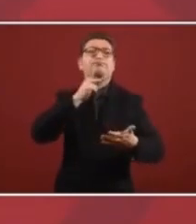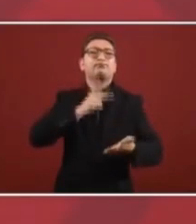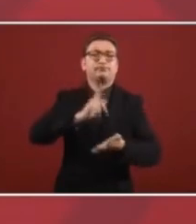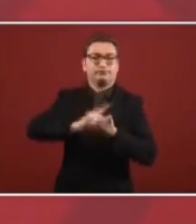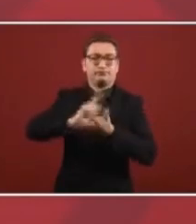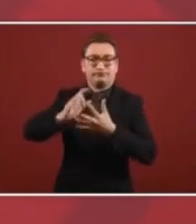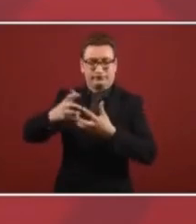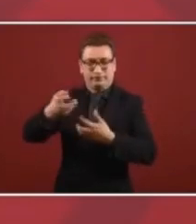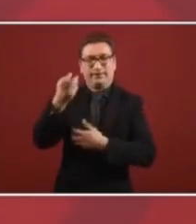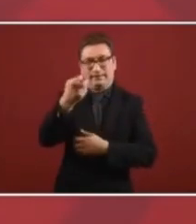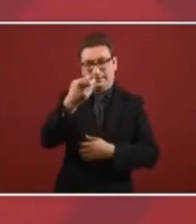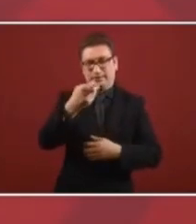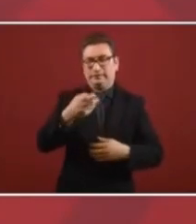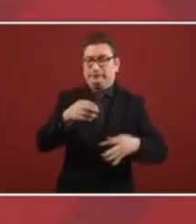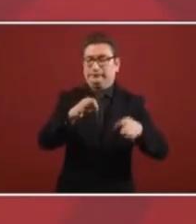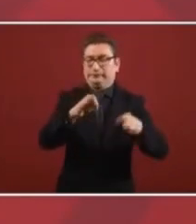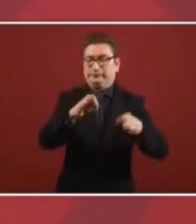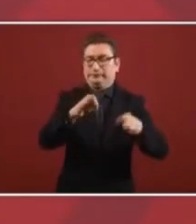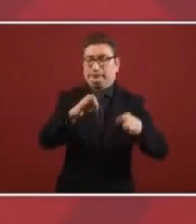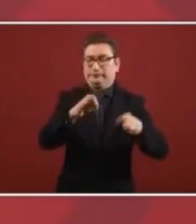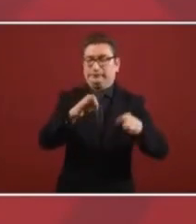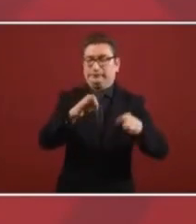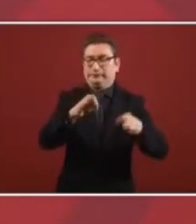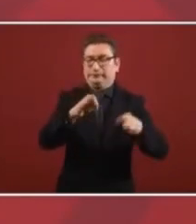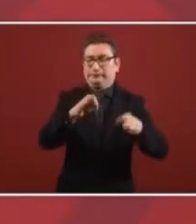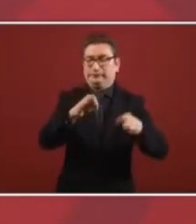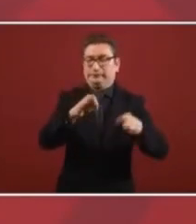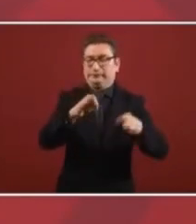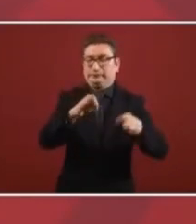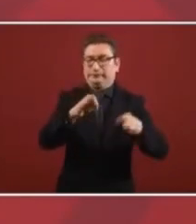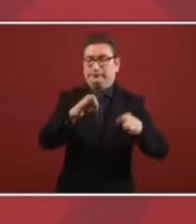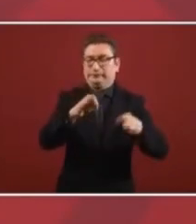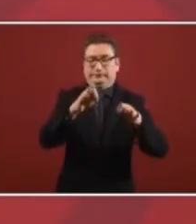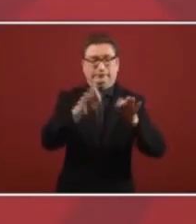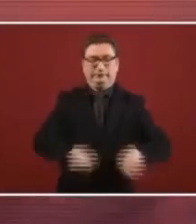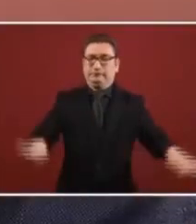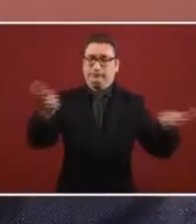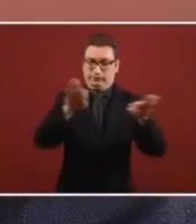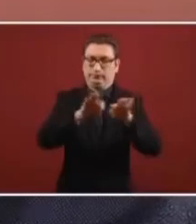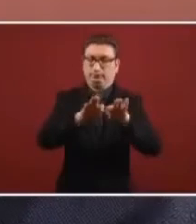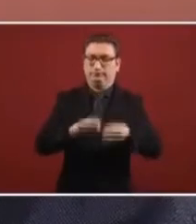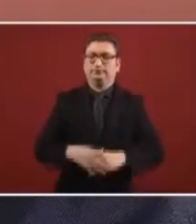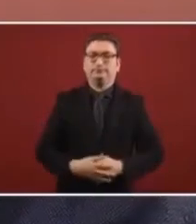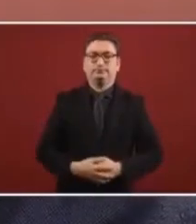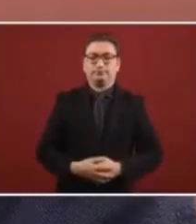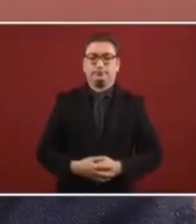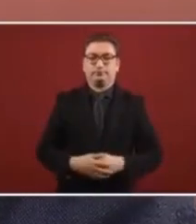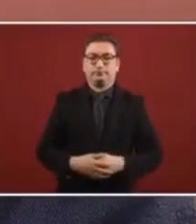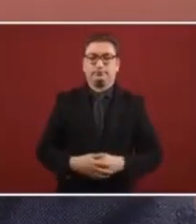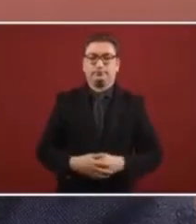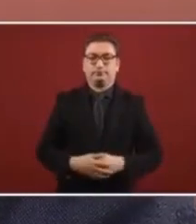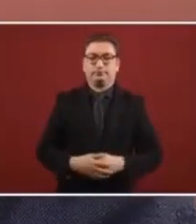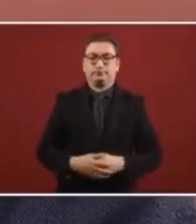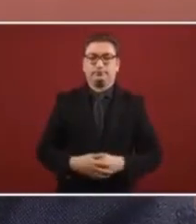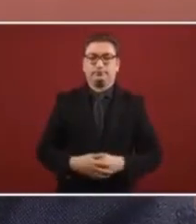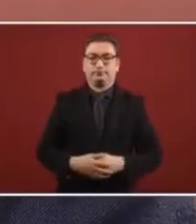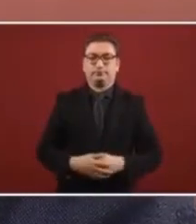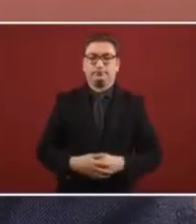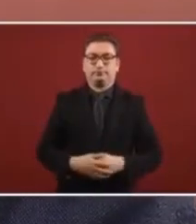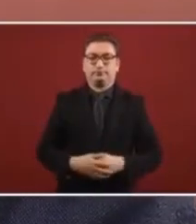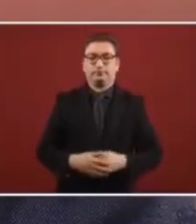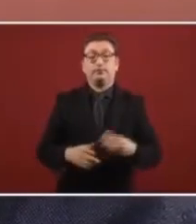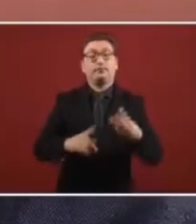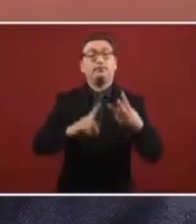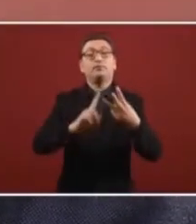es muy importante. This is very important. Lo tercero, And the third